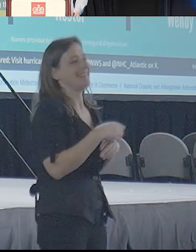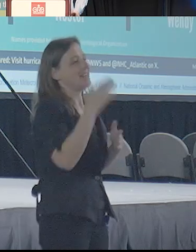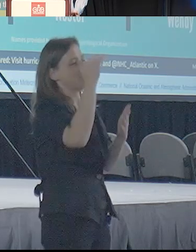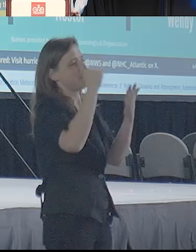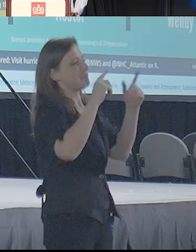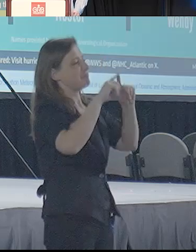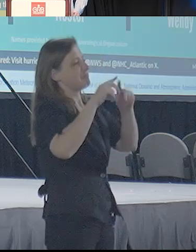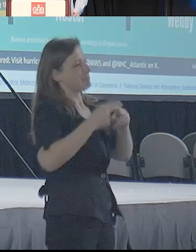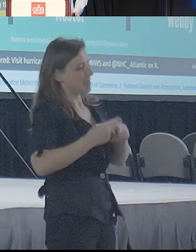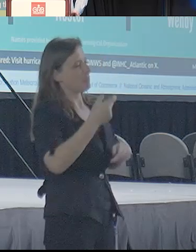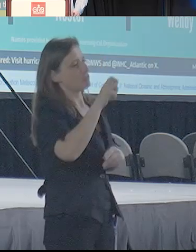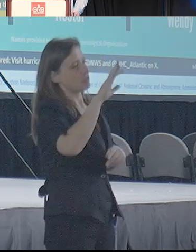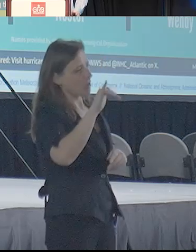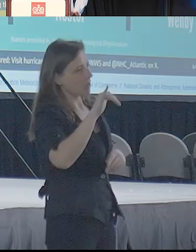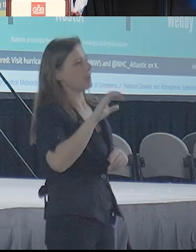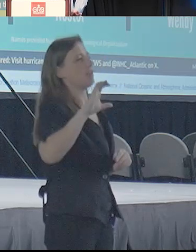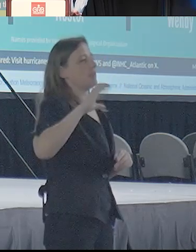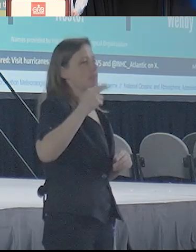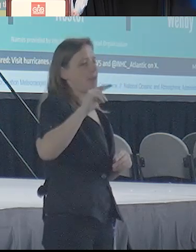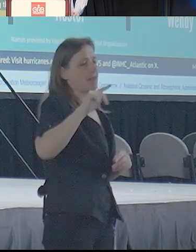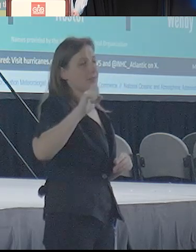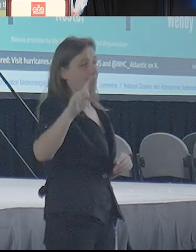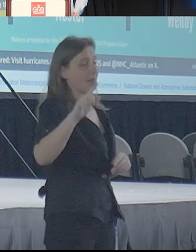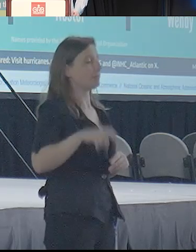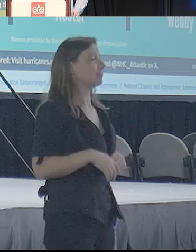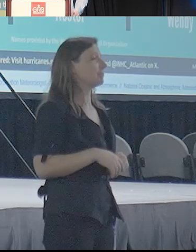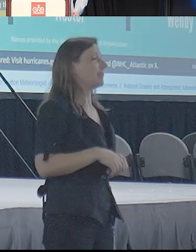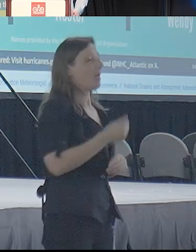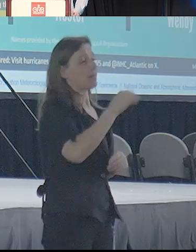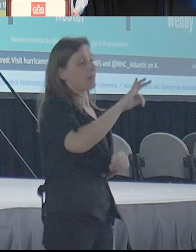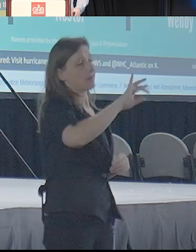here. Jerry and Chantal, 1989 hurricanes.